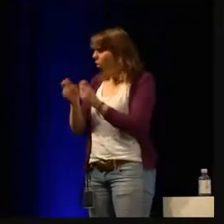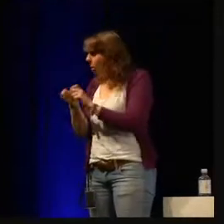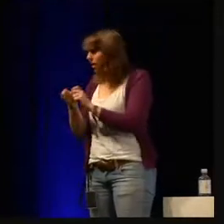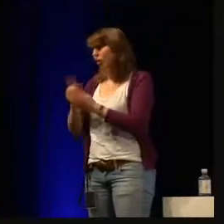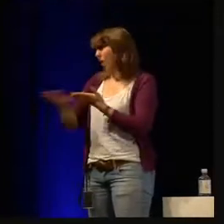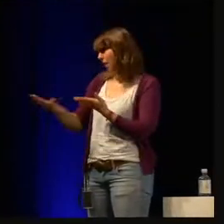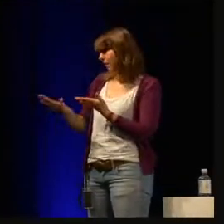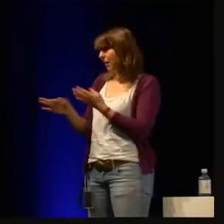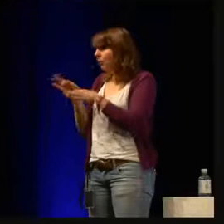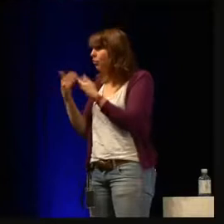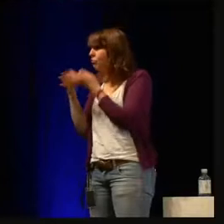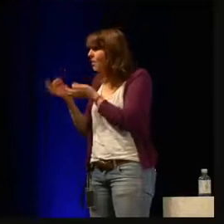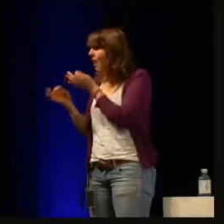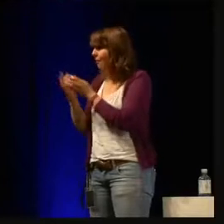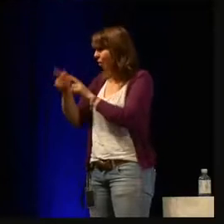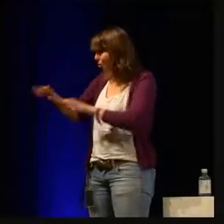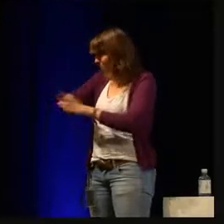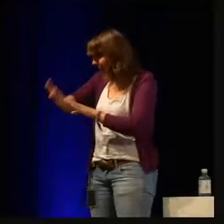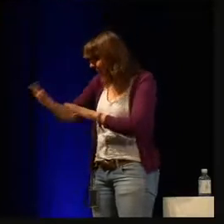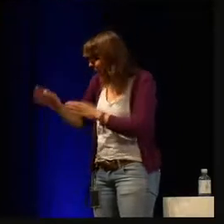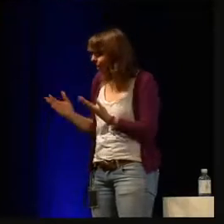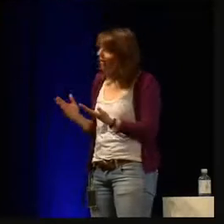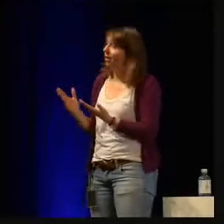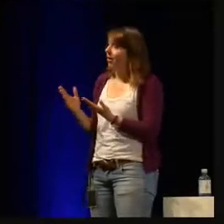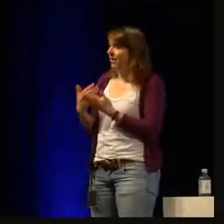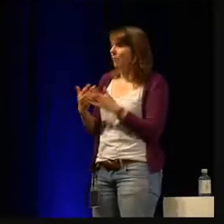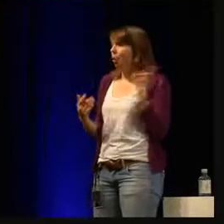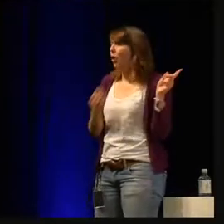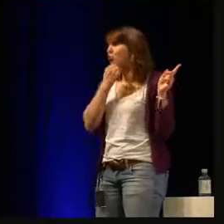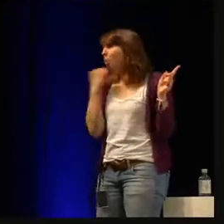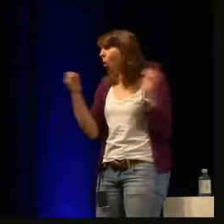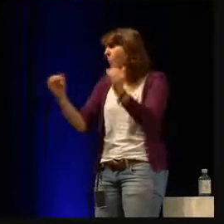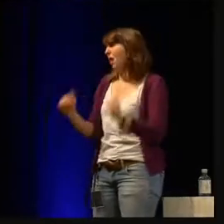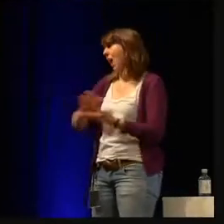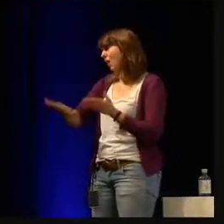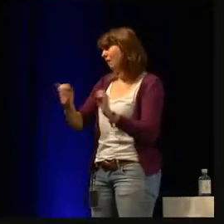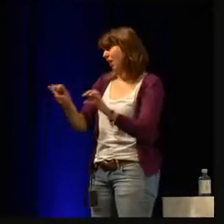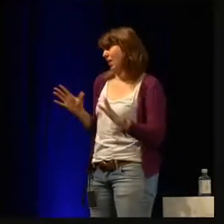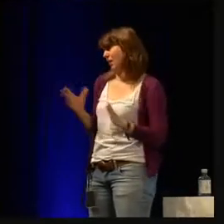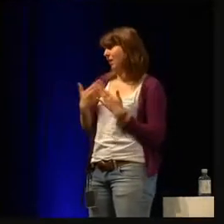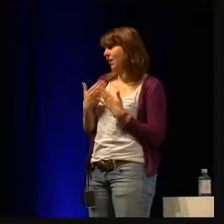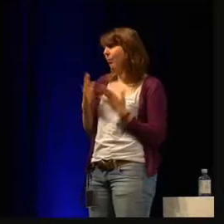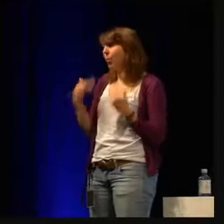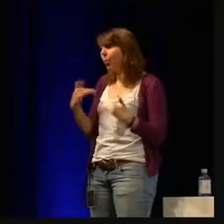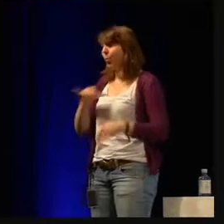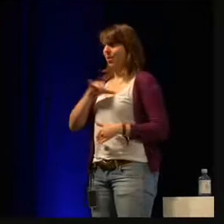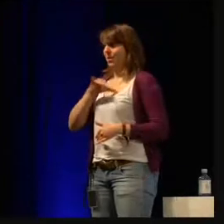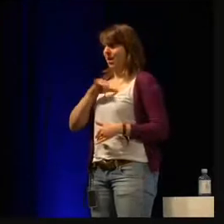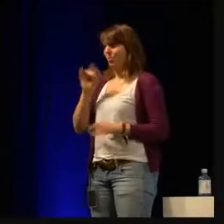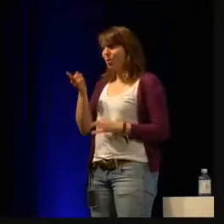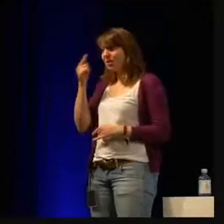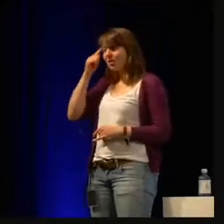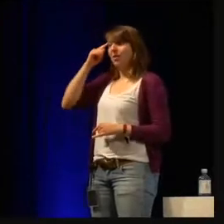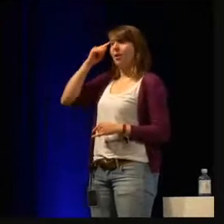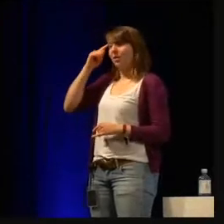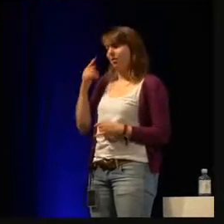and minimize it, which is an own field of research in itself. And after this, you